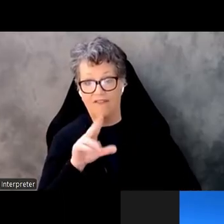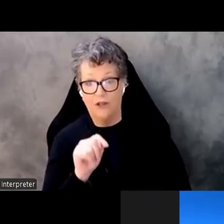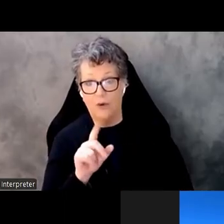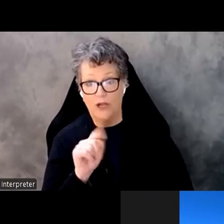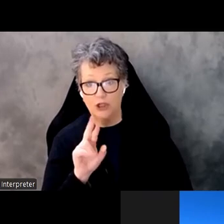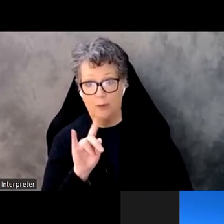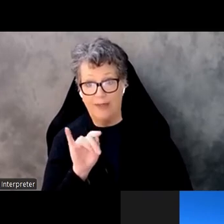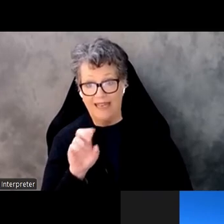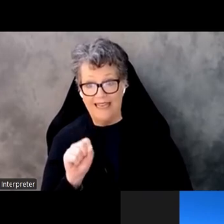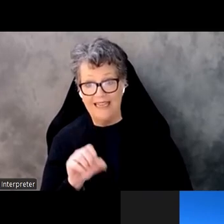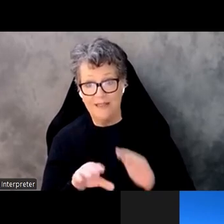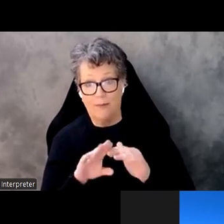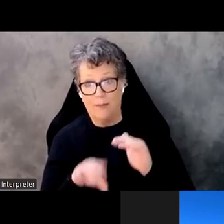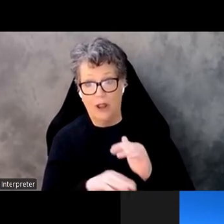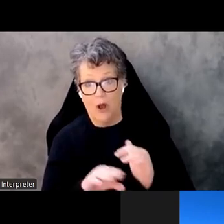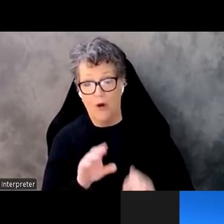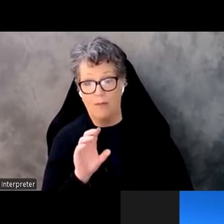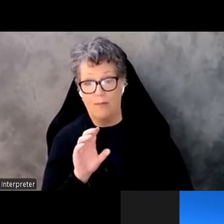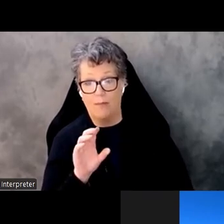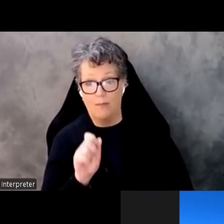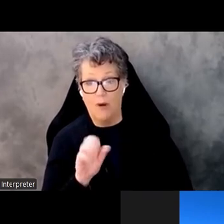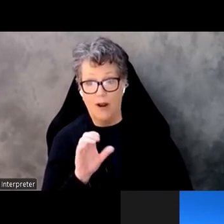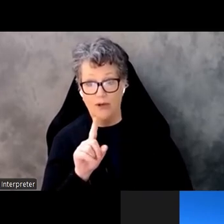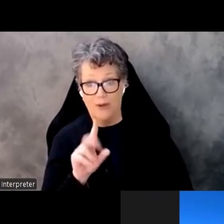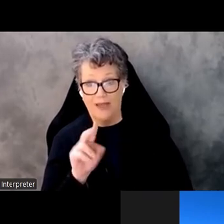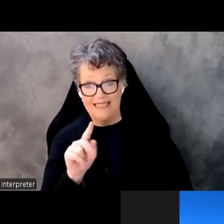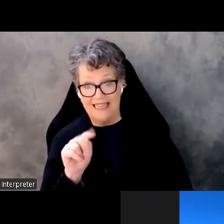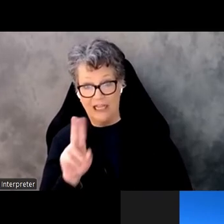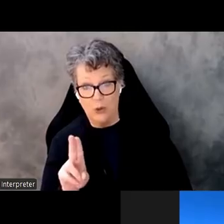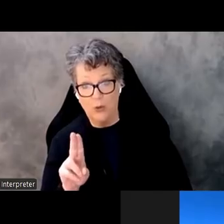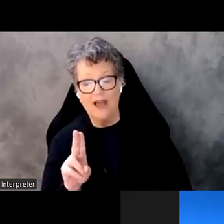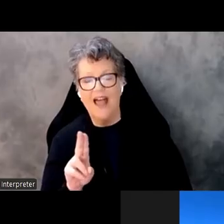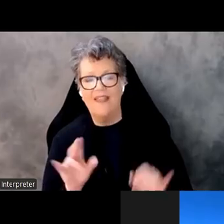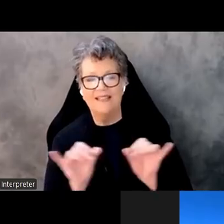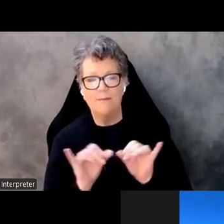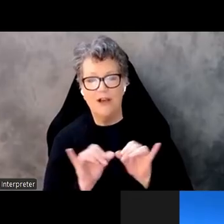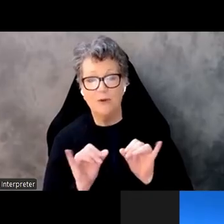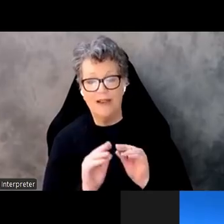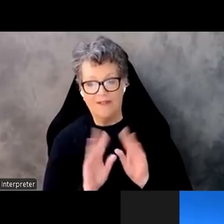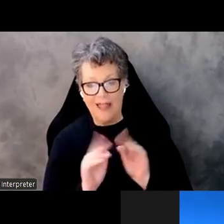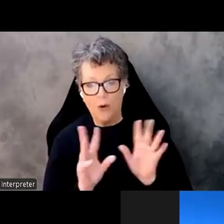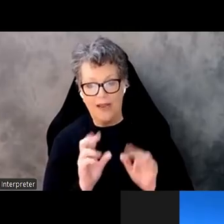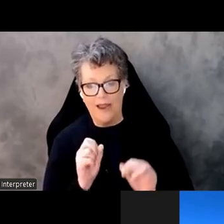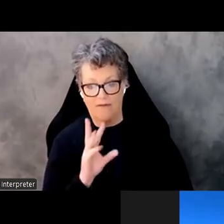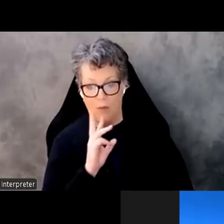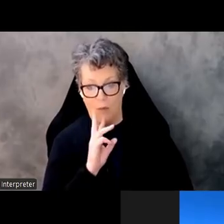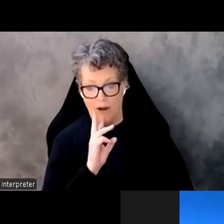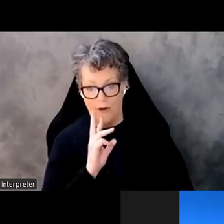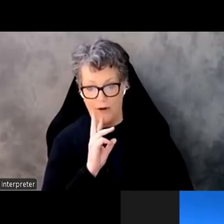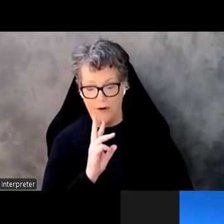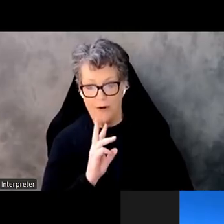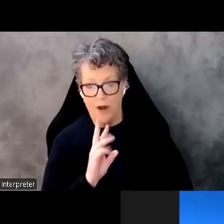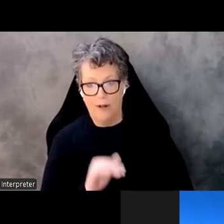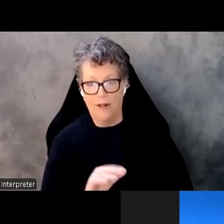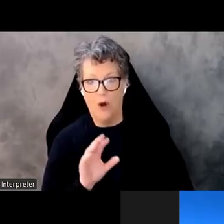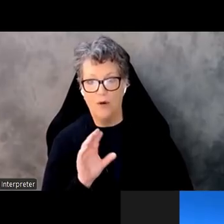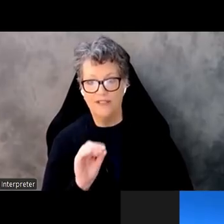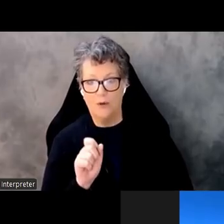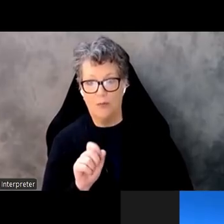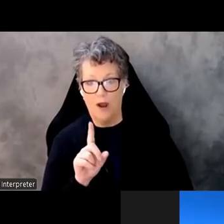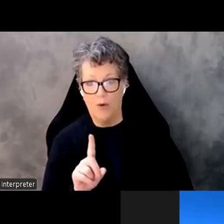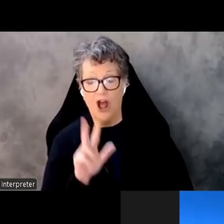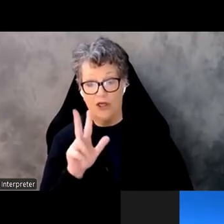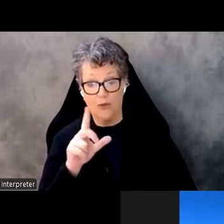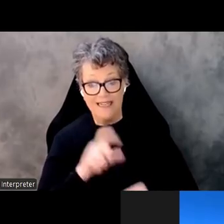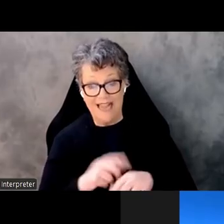NTU. A little technical there, but 0.1 NTU is basically a measurement of the clarity of the water. That's 3 times